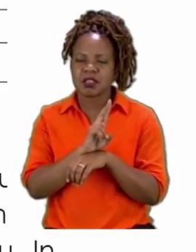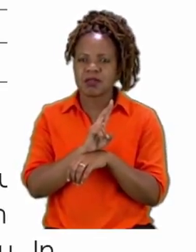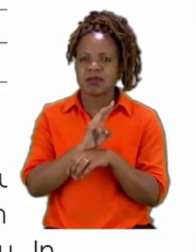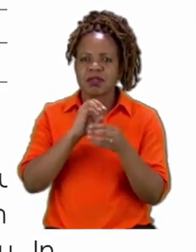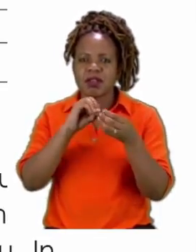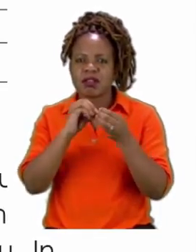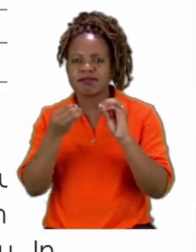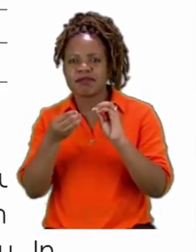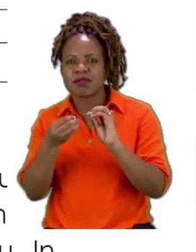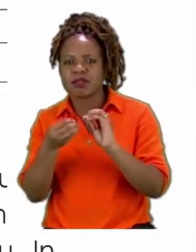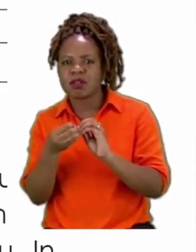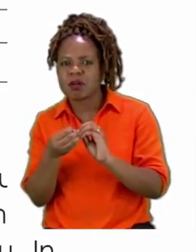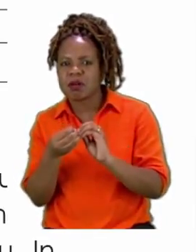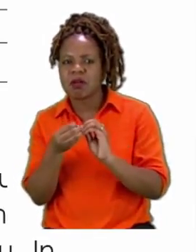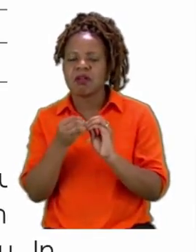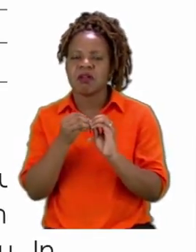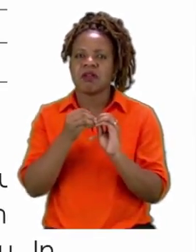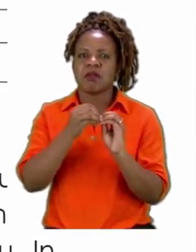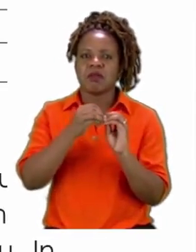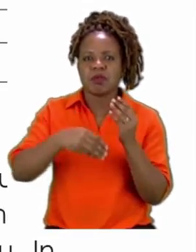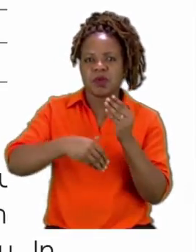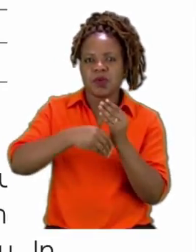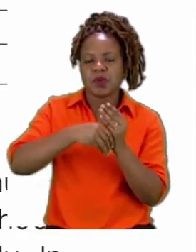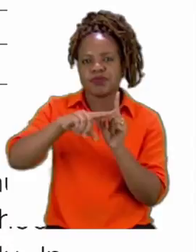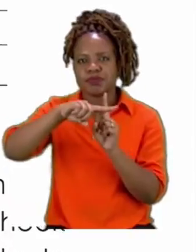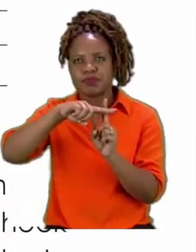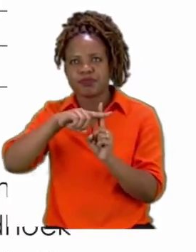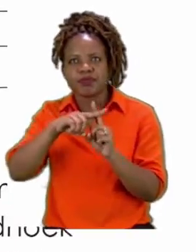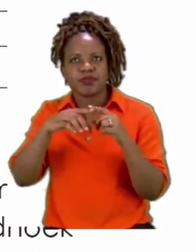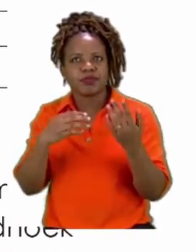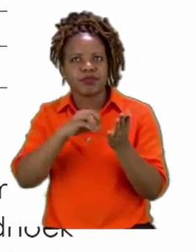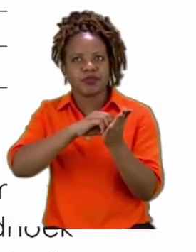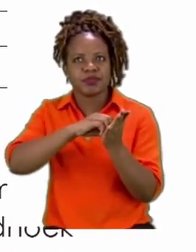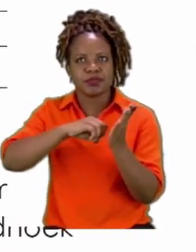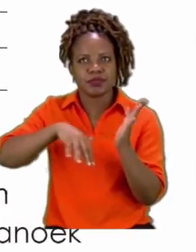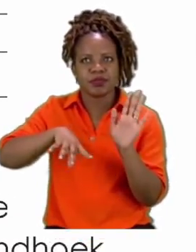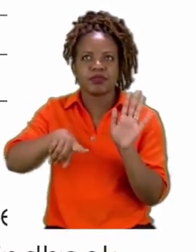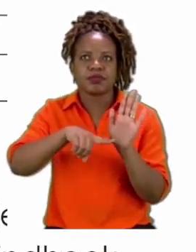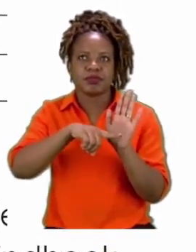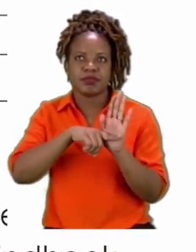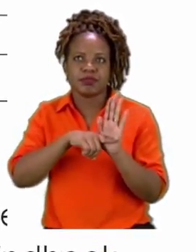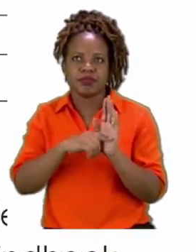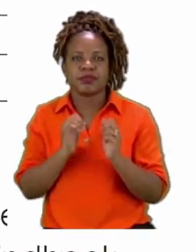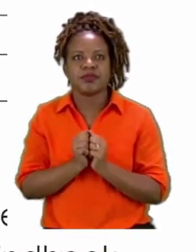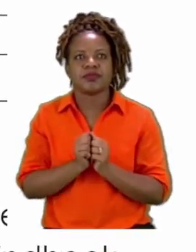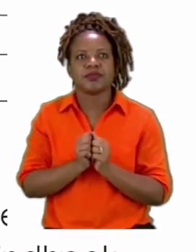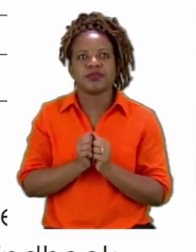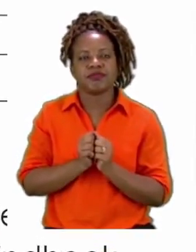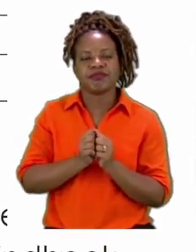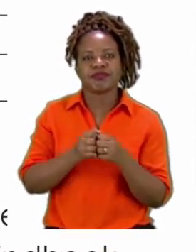or subtracting, or even both. So let us take a look at our passage. It